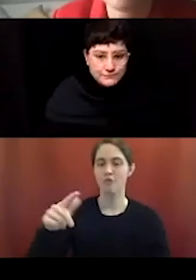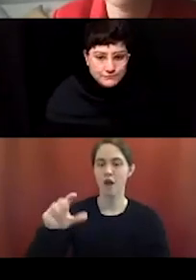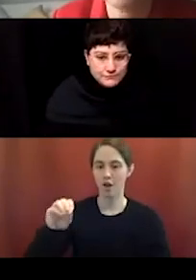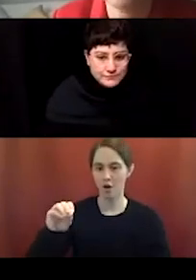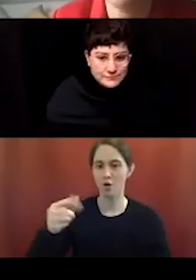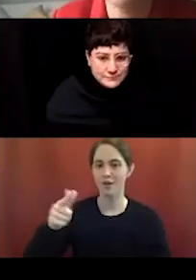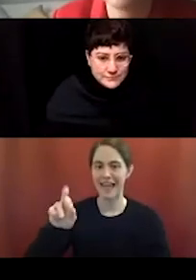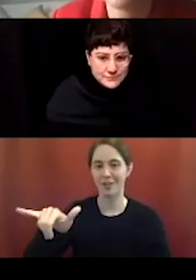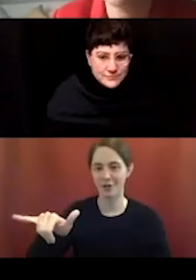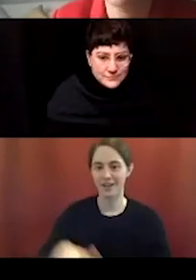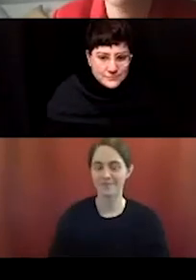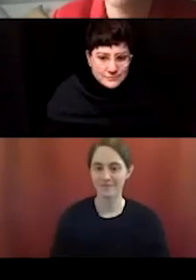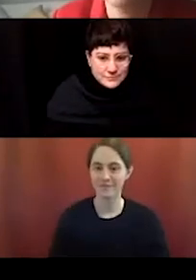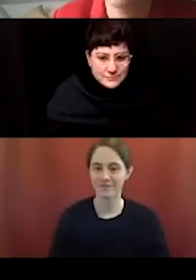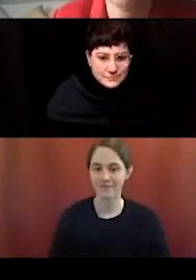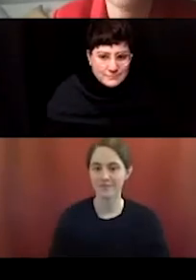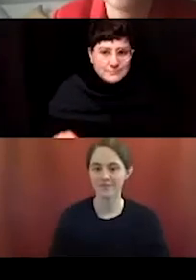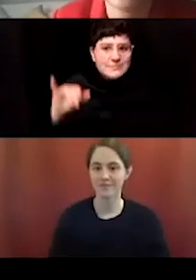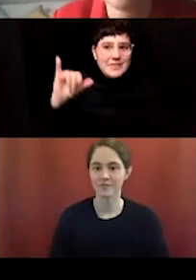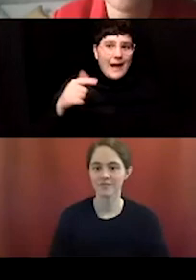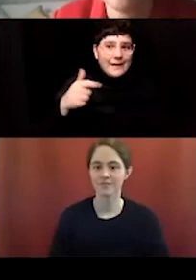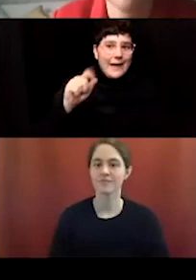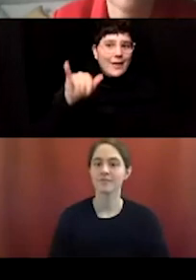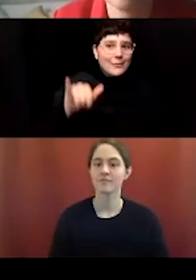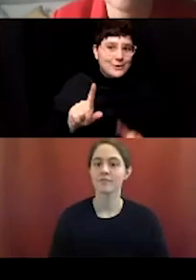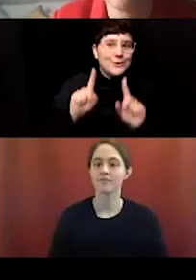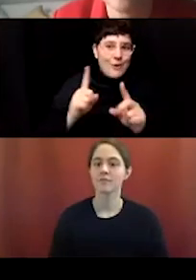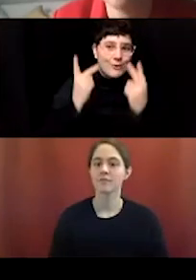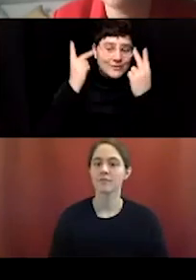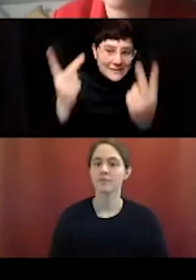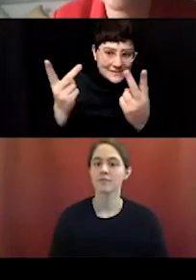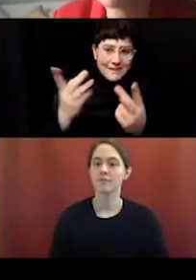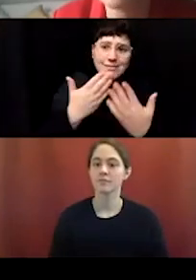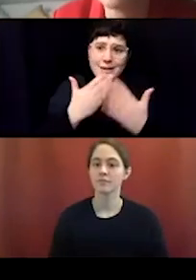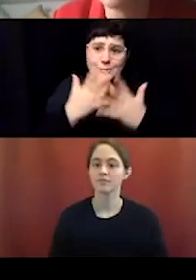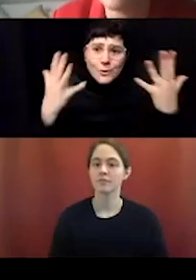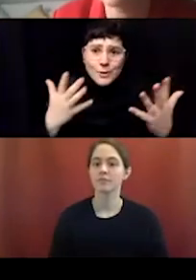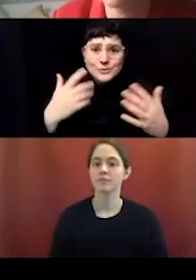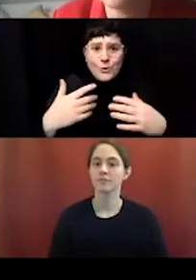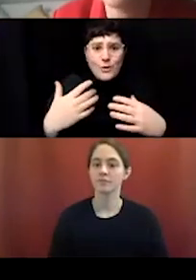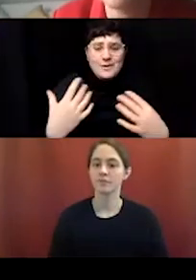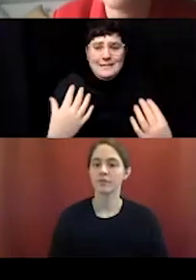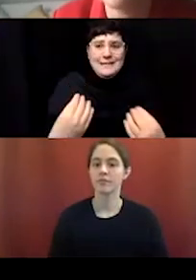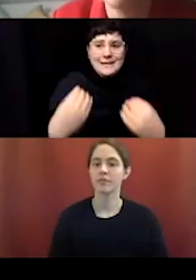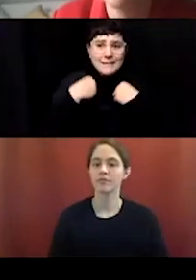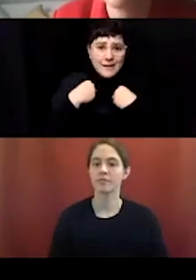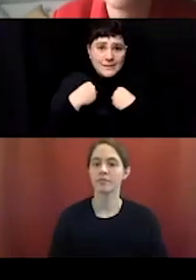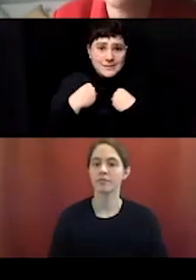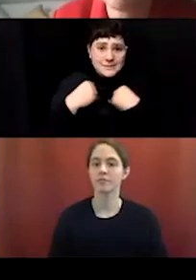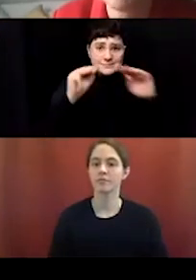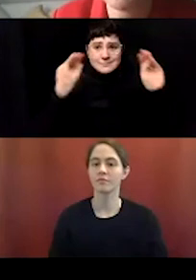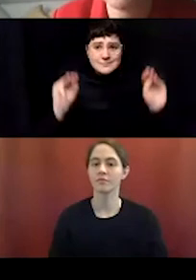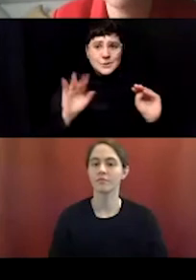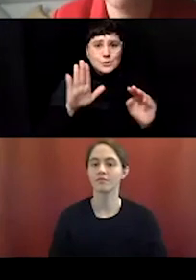us and for just gifting us with this incredible career and work.